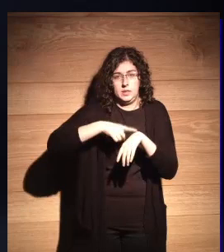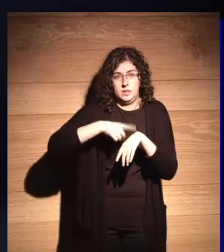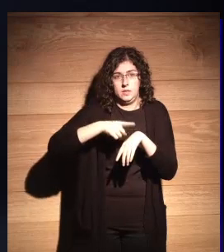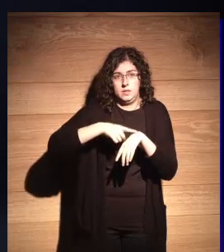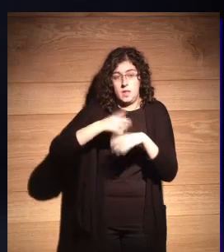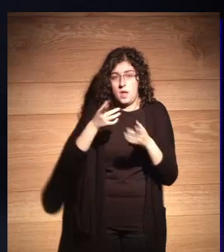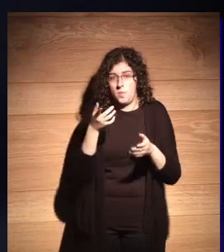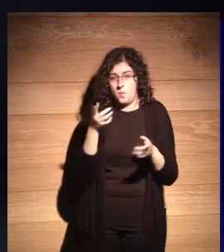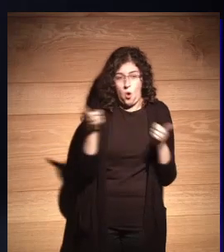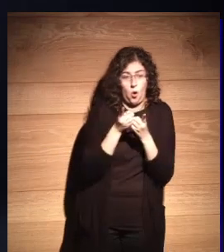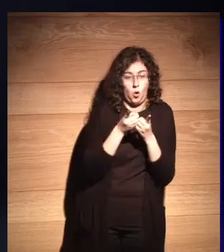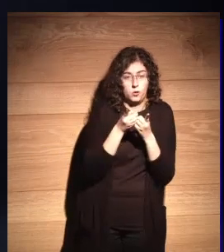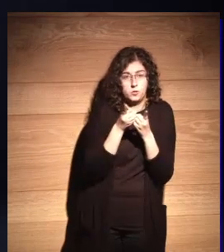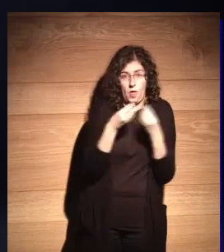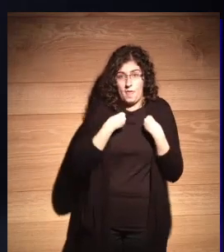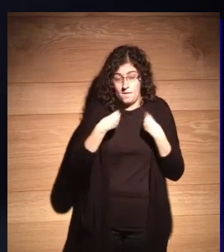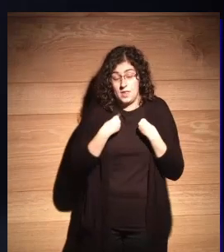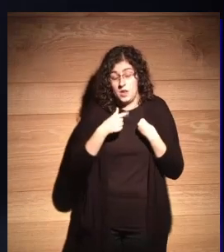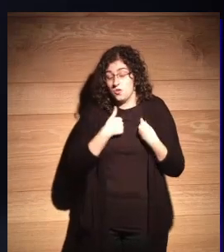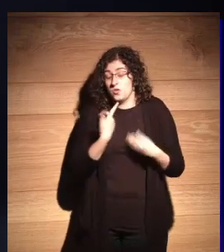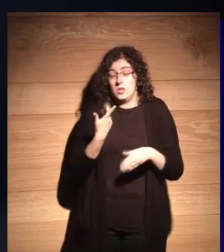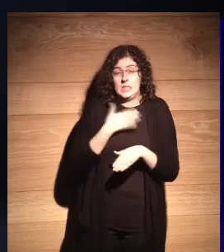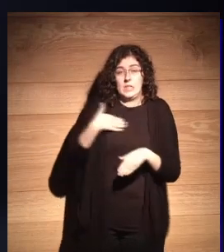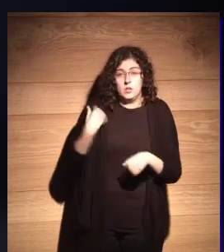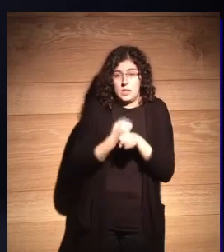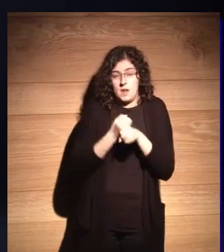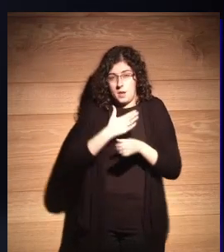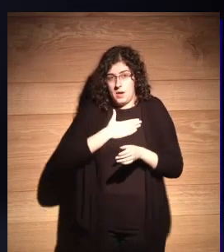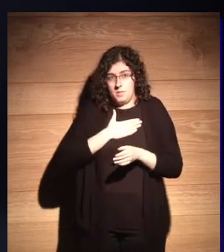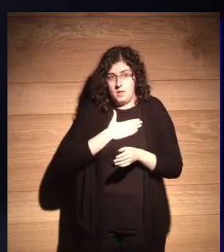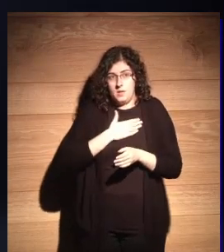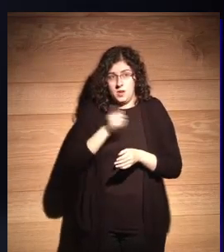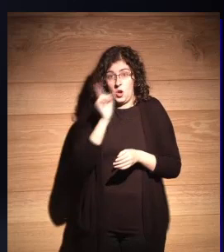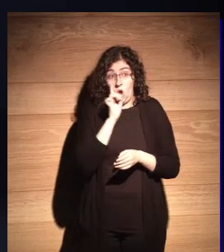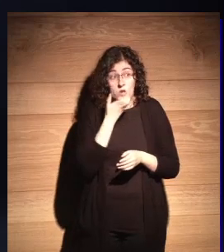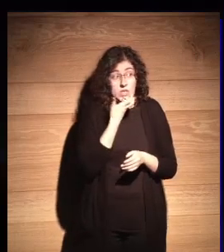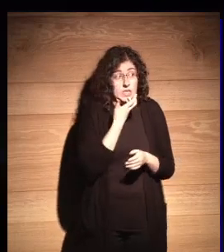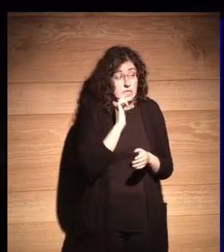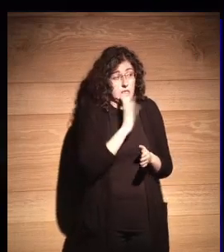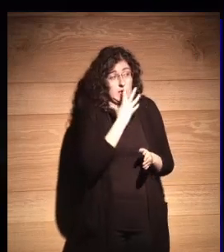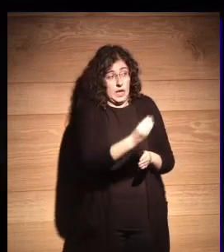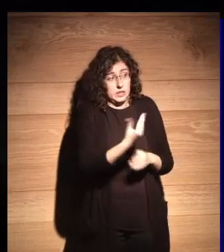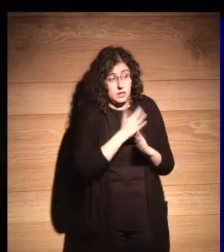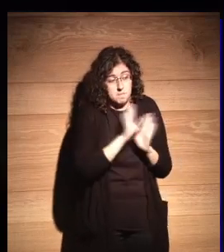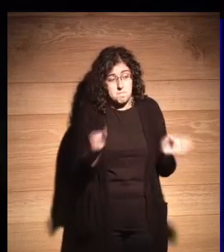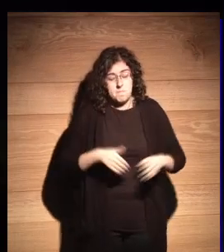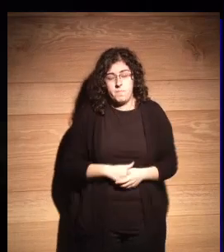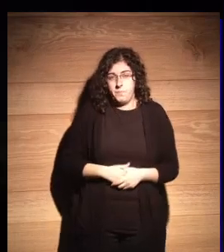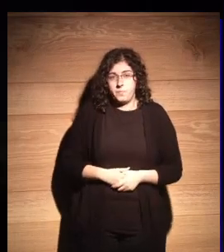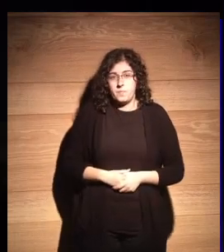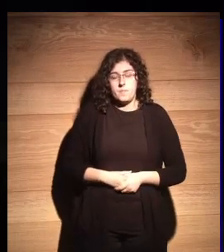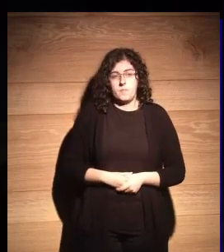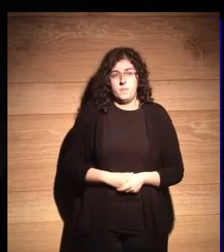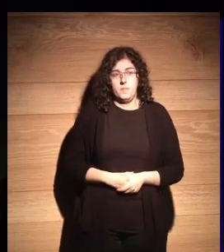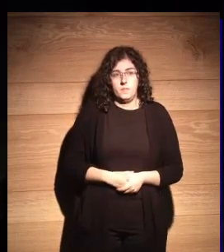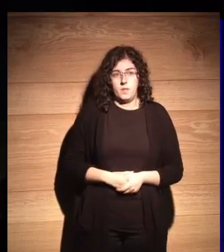want to just work for me, if that makes sense. But he is so fit, really. When I think about what he's